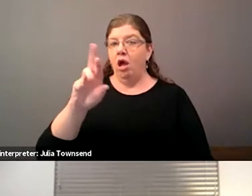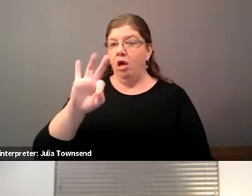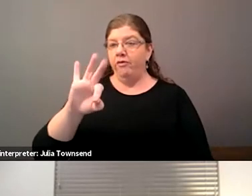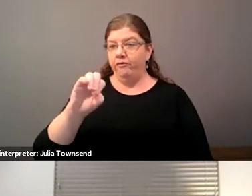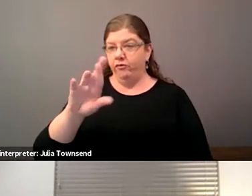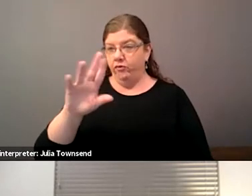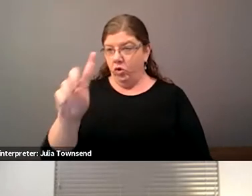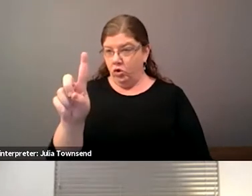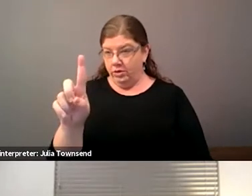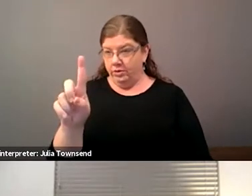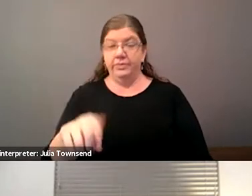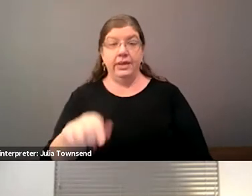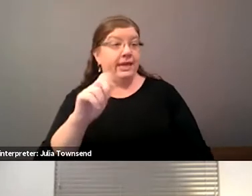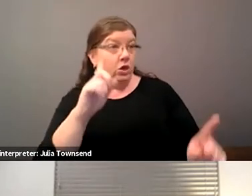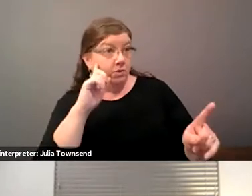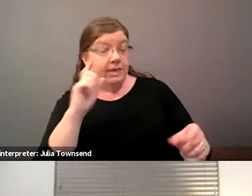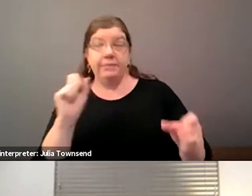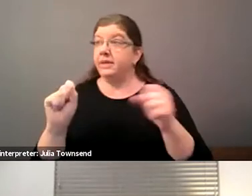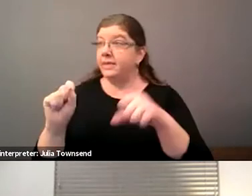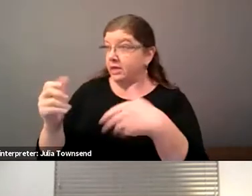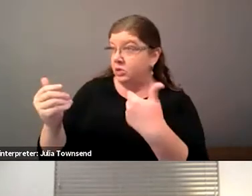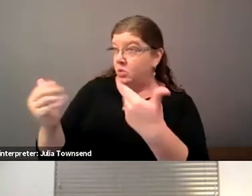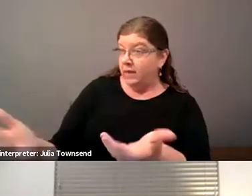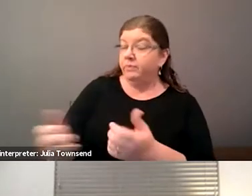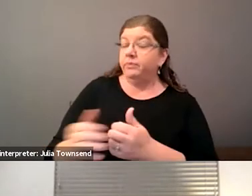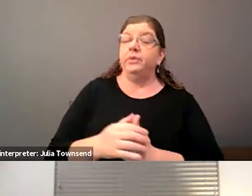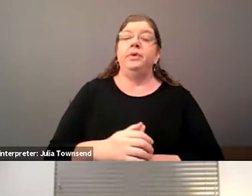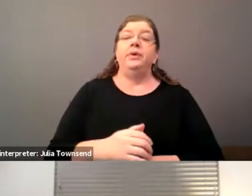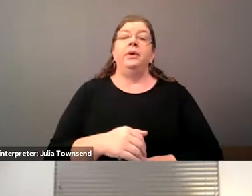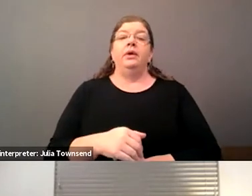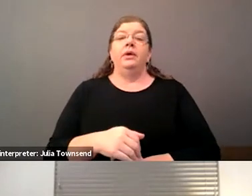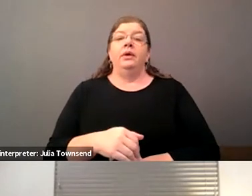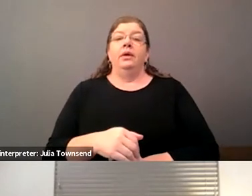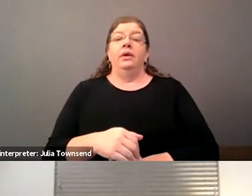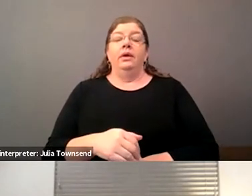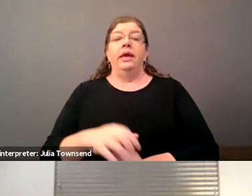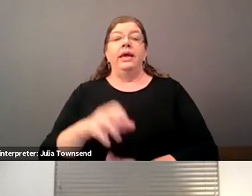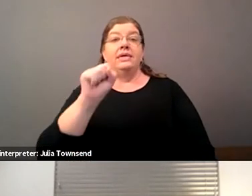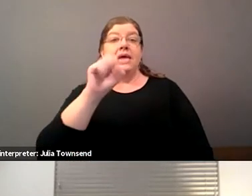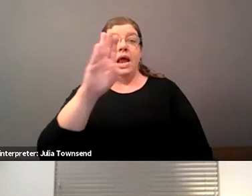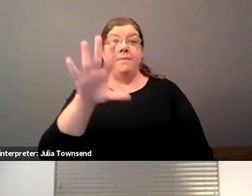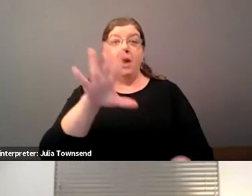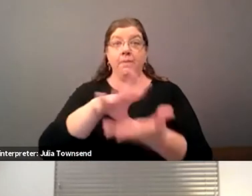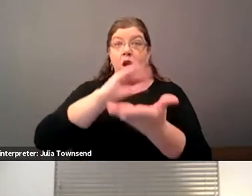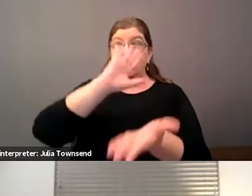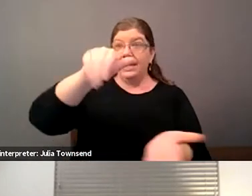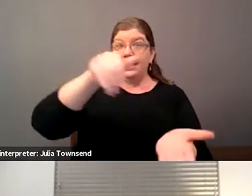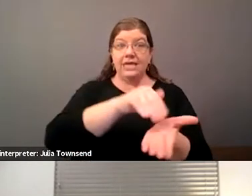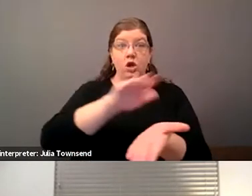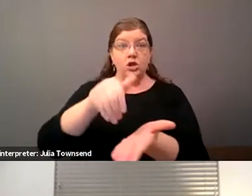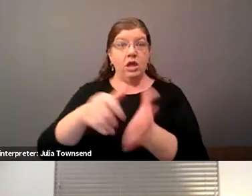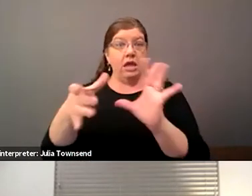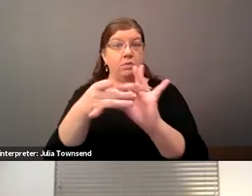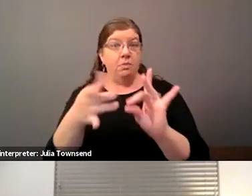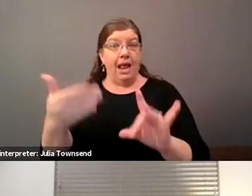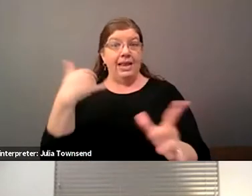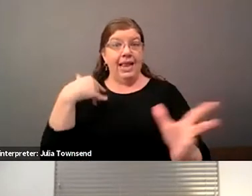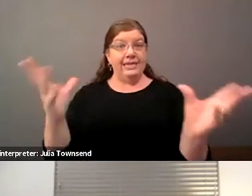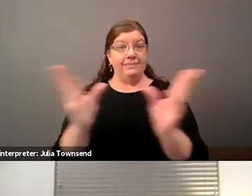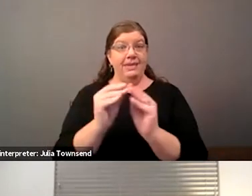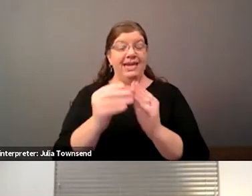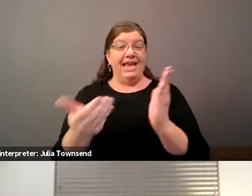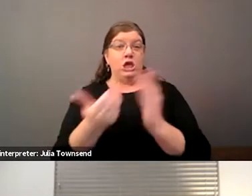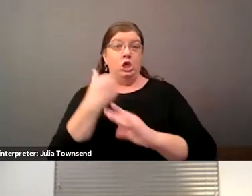can you hear me yes go ahead good evening the santa barbara learning centers that i spoke about last meeting has a new